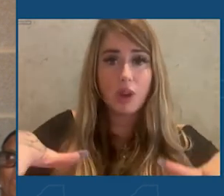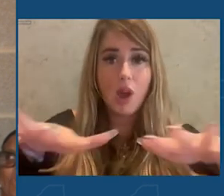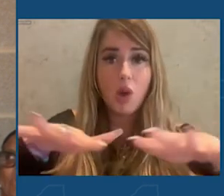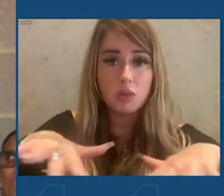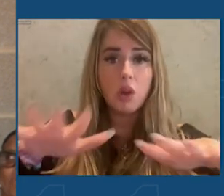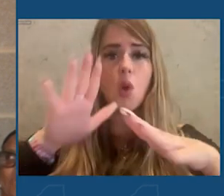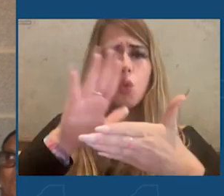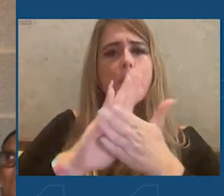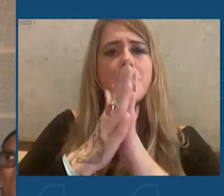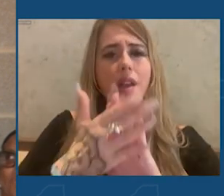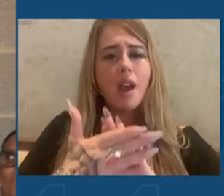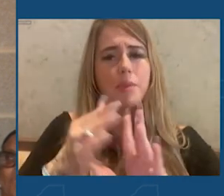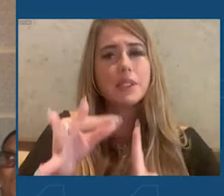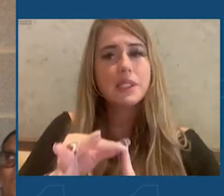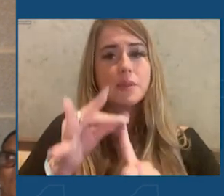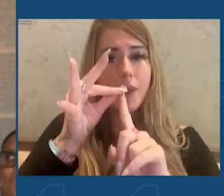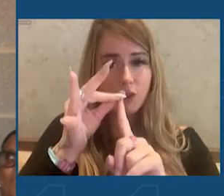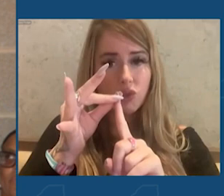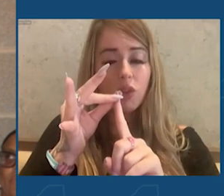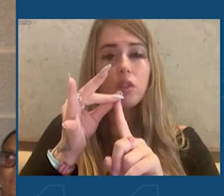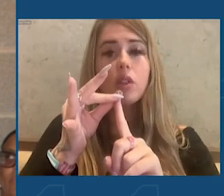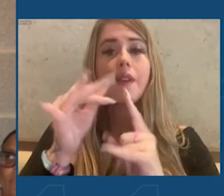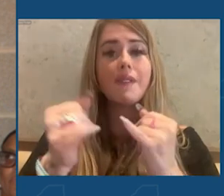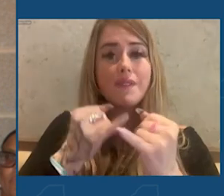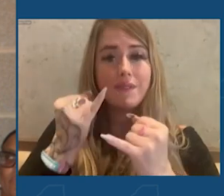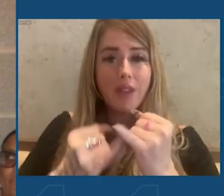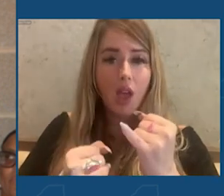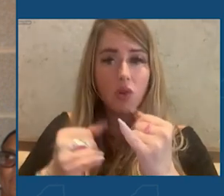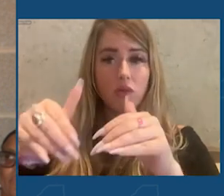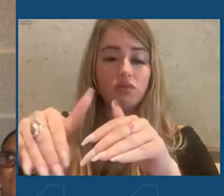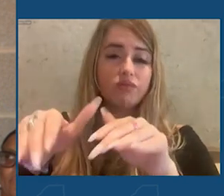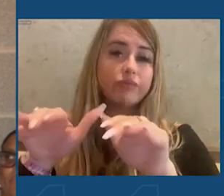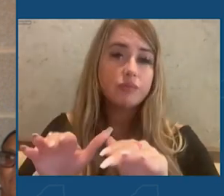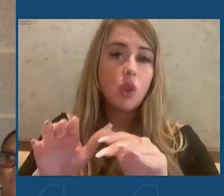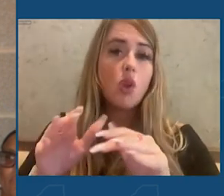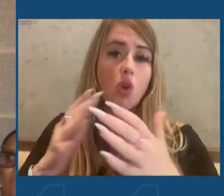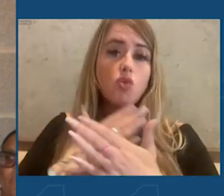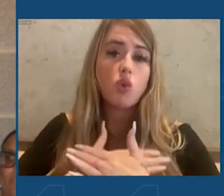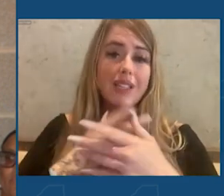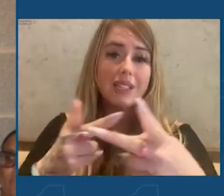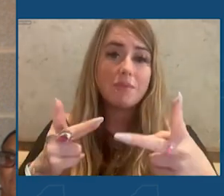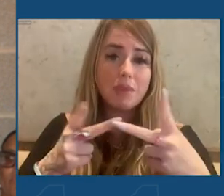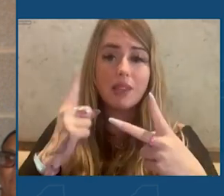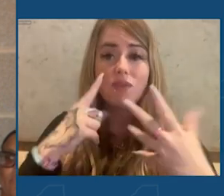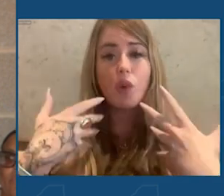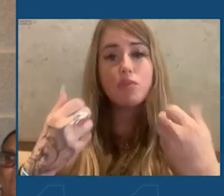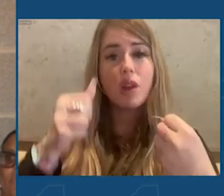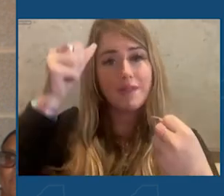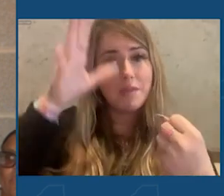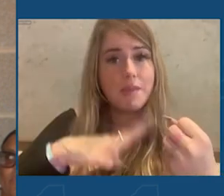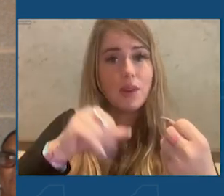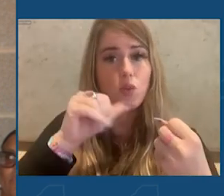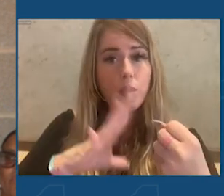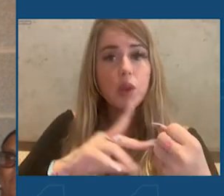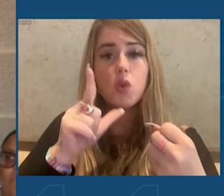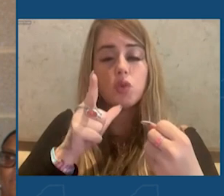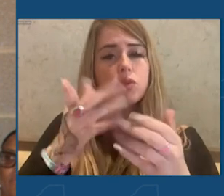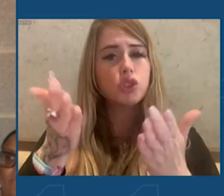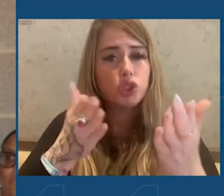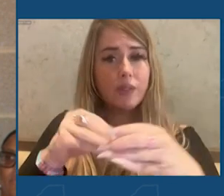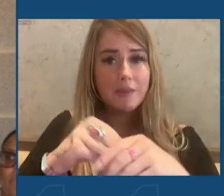a special, fitting, and final resting place for the brave men and women who served us to protect